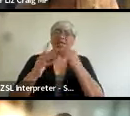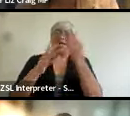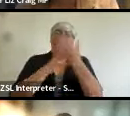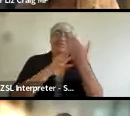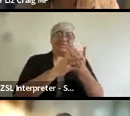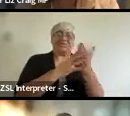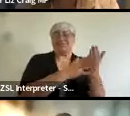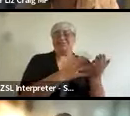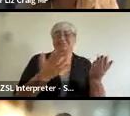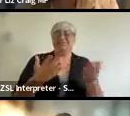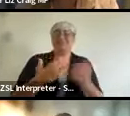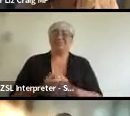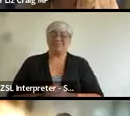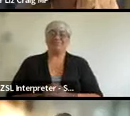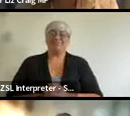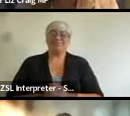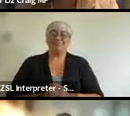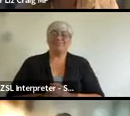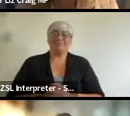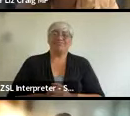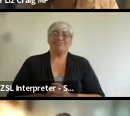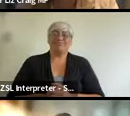acceptability. That